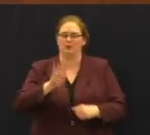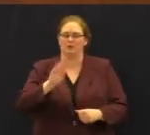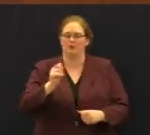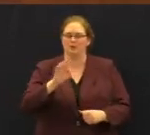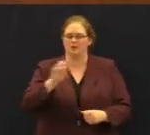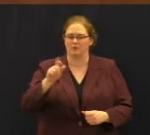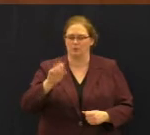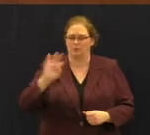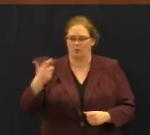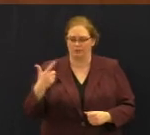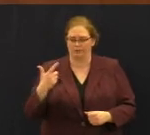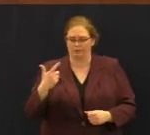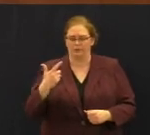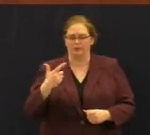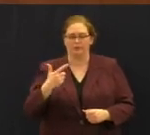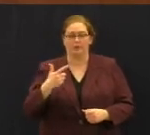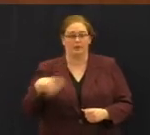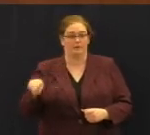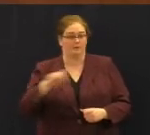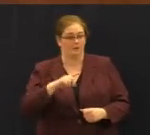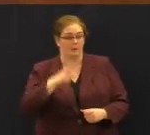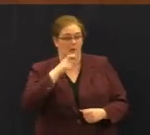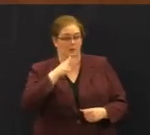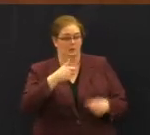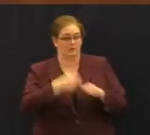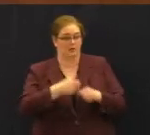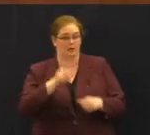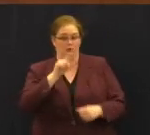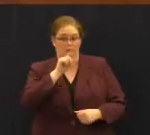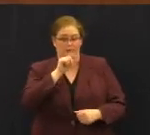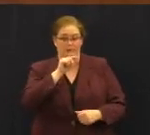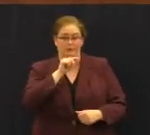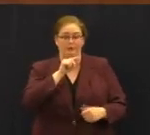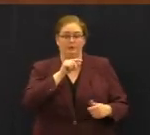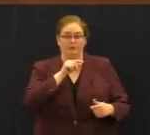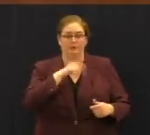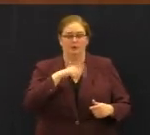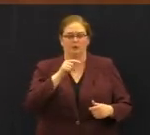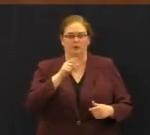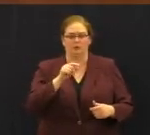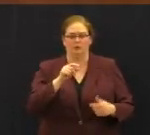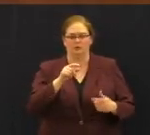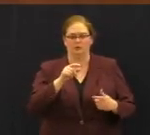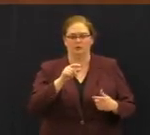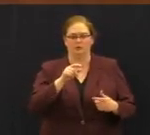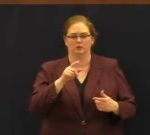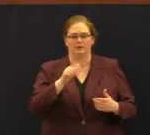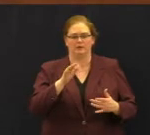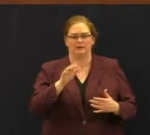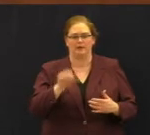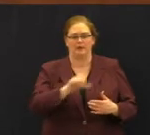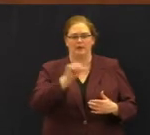consumerprotection@buckscounty.org. And for those of you following on Twitter, the Twitter handle is